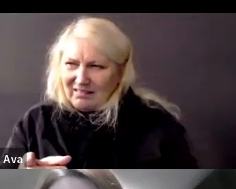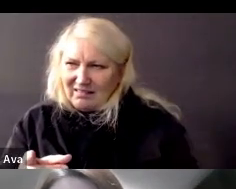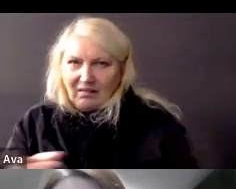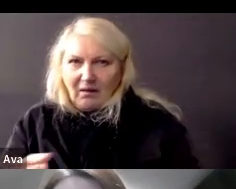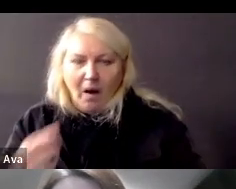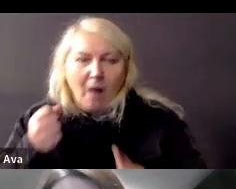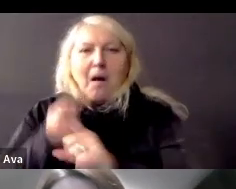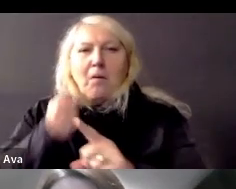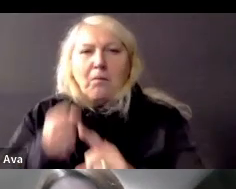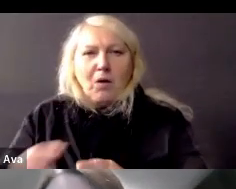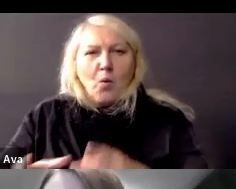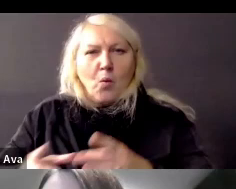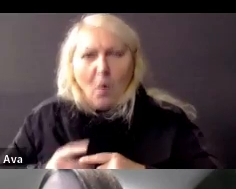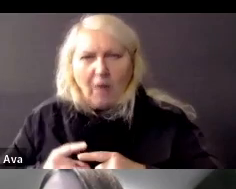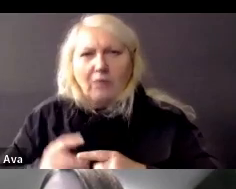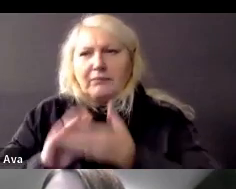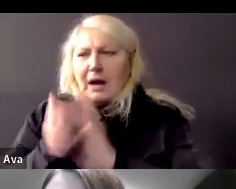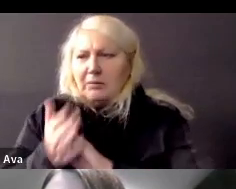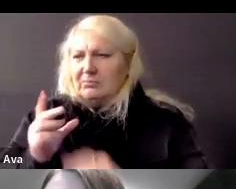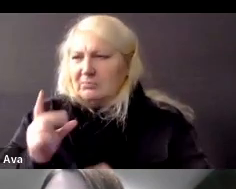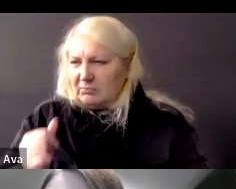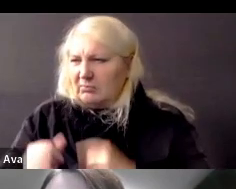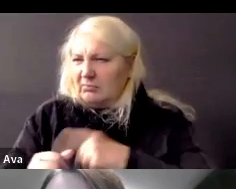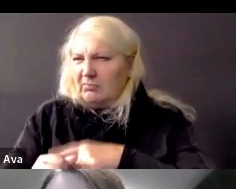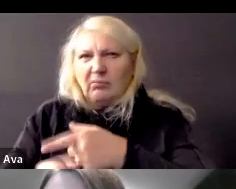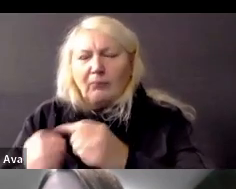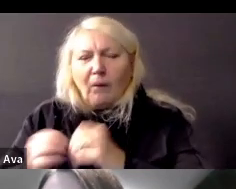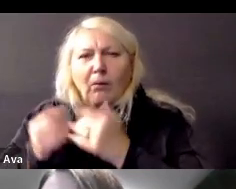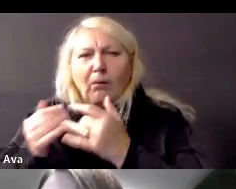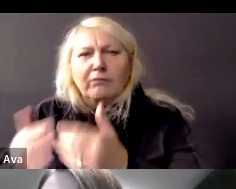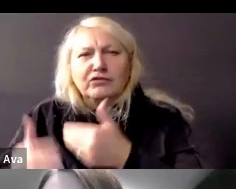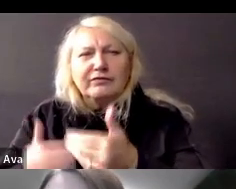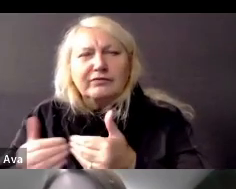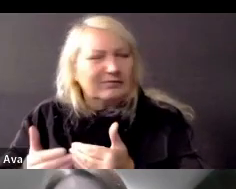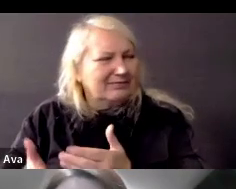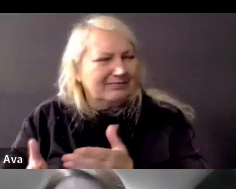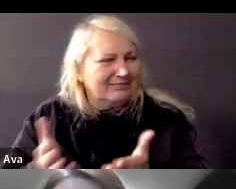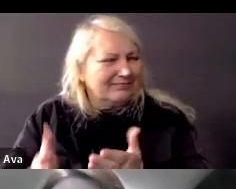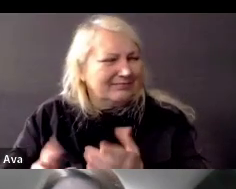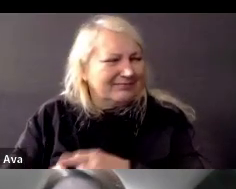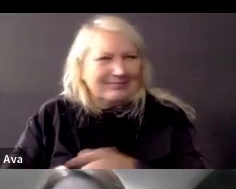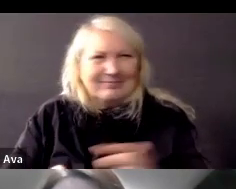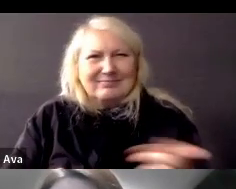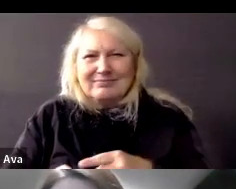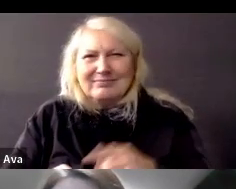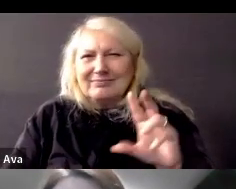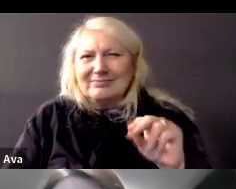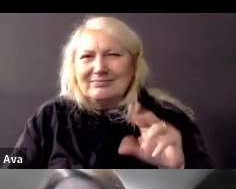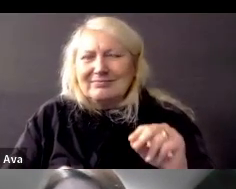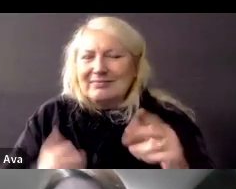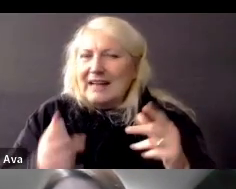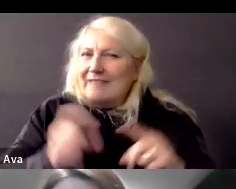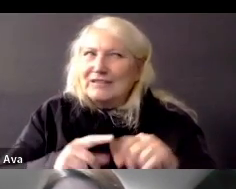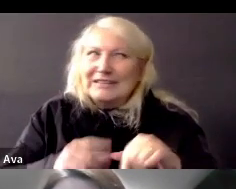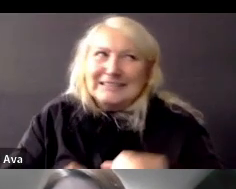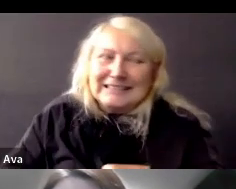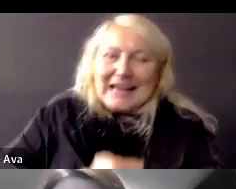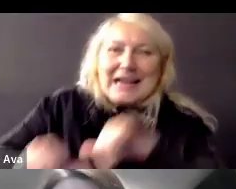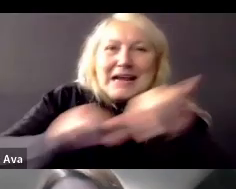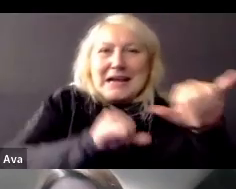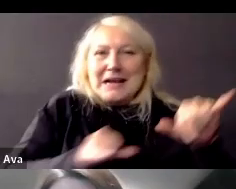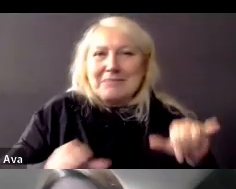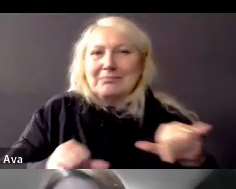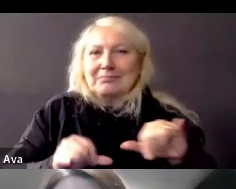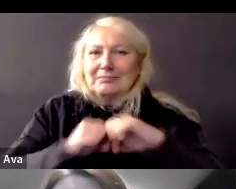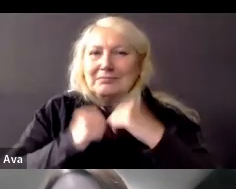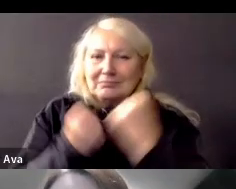not something that everybody can feed into, as we need to change how